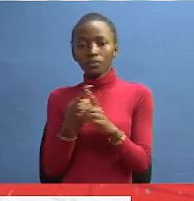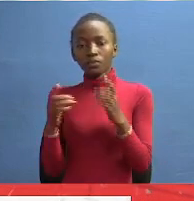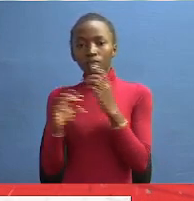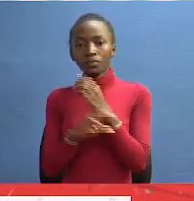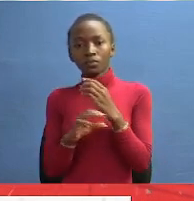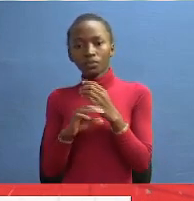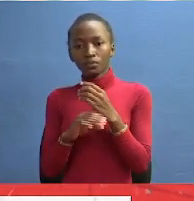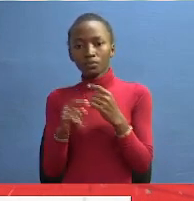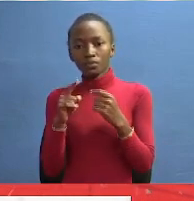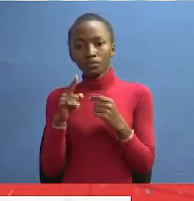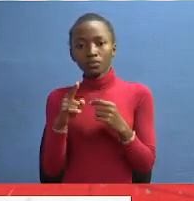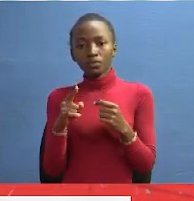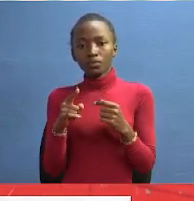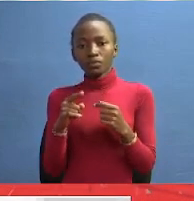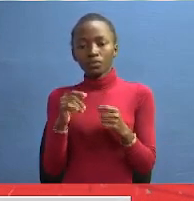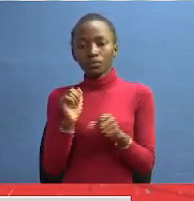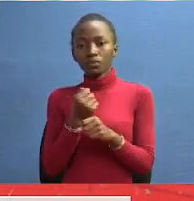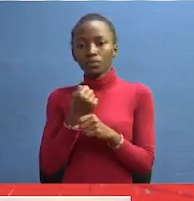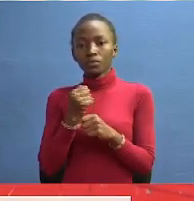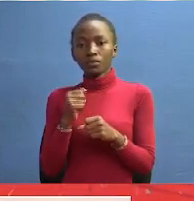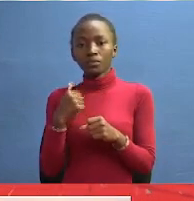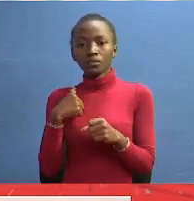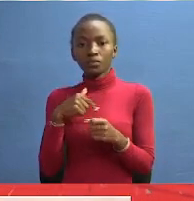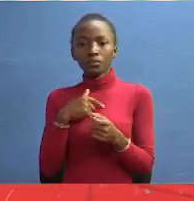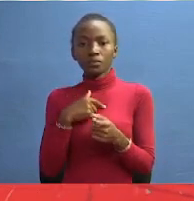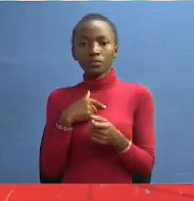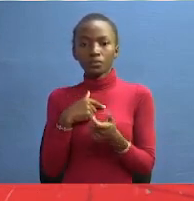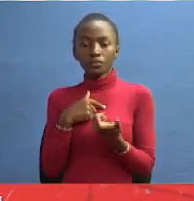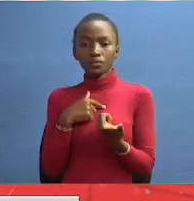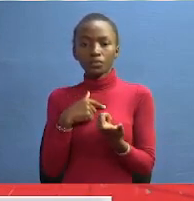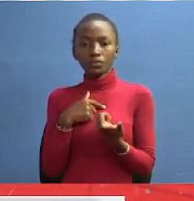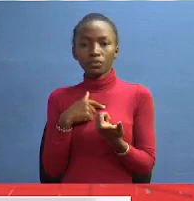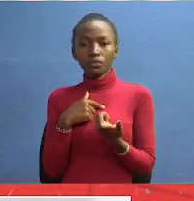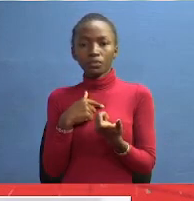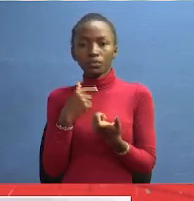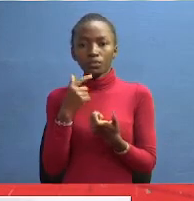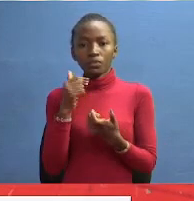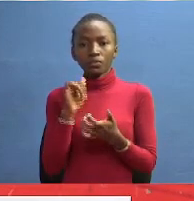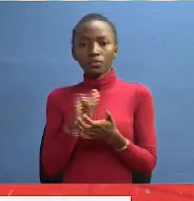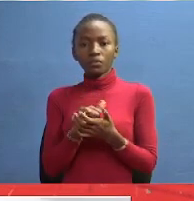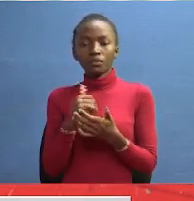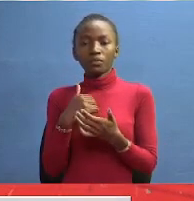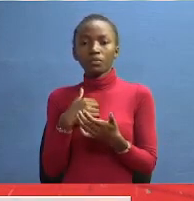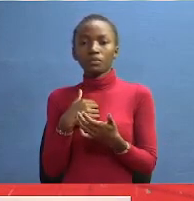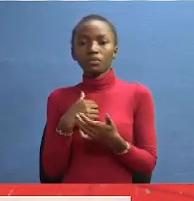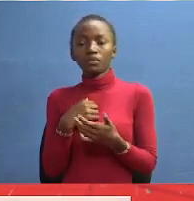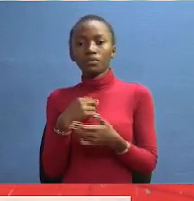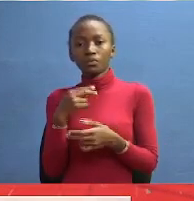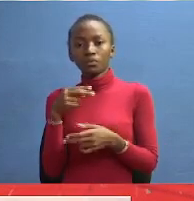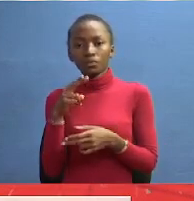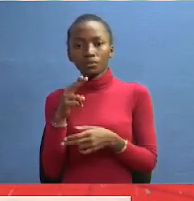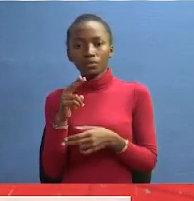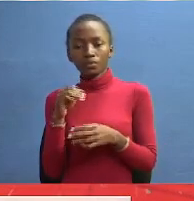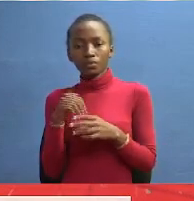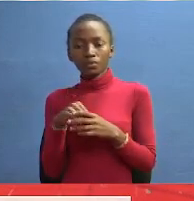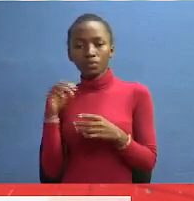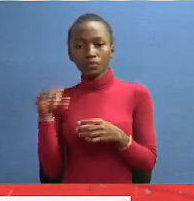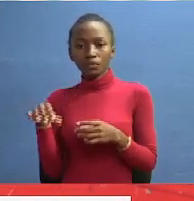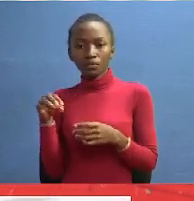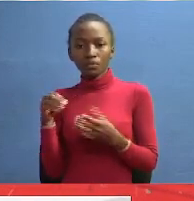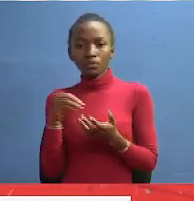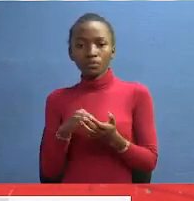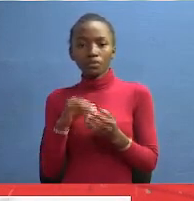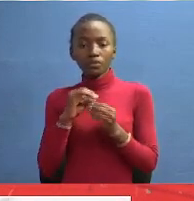that we would get to a point where we see that there are no weapons in Congo, because there are those that want that